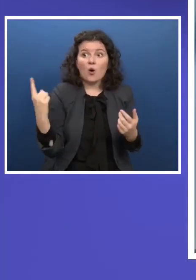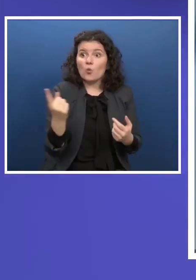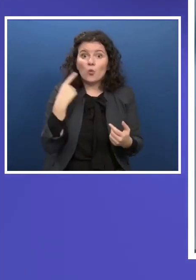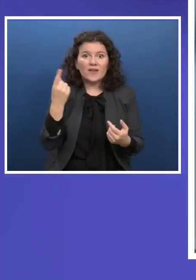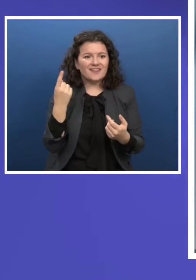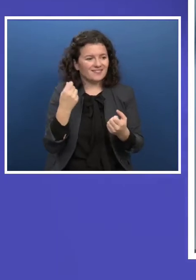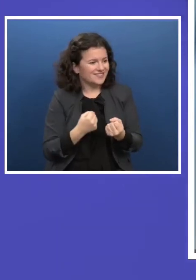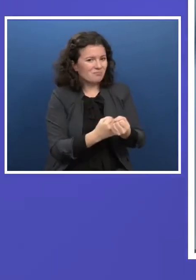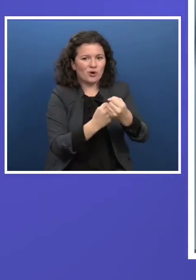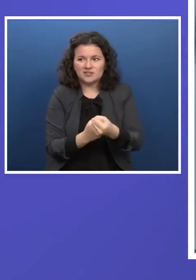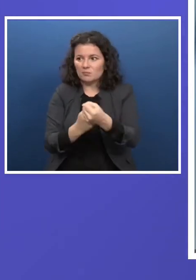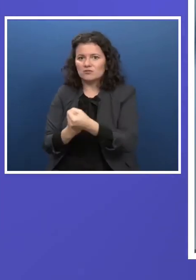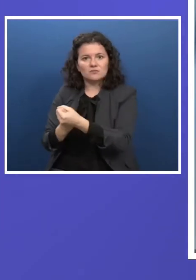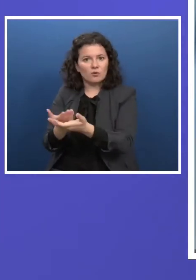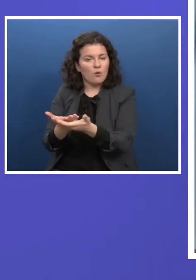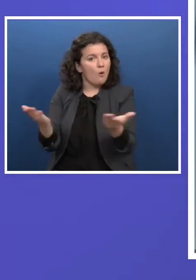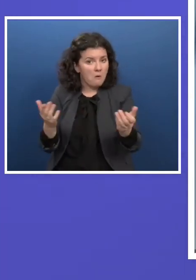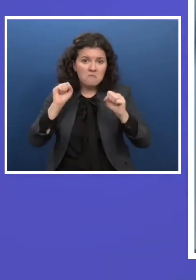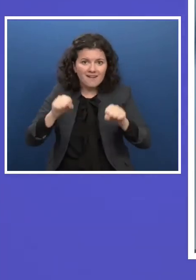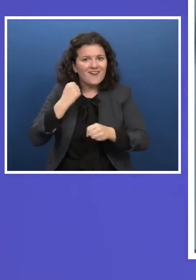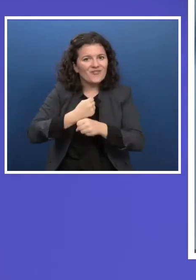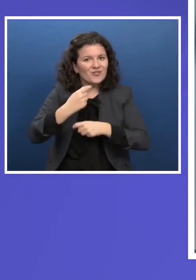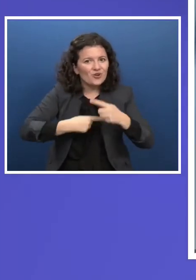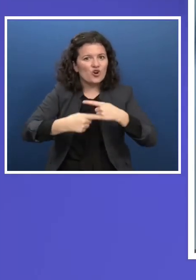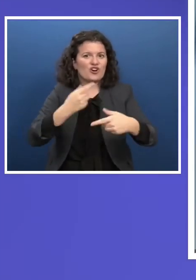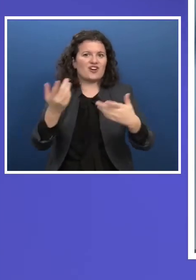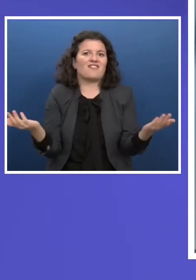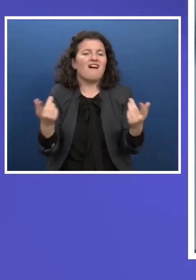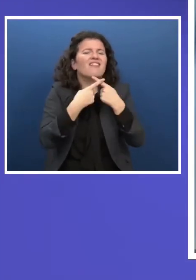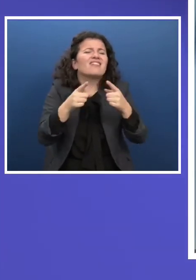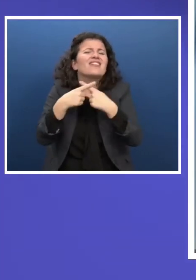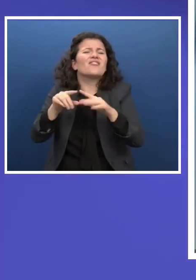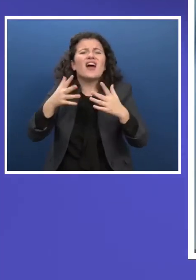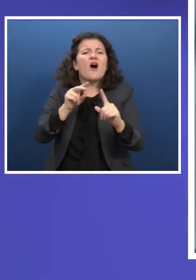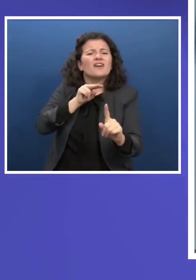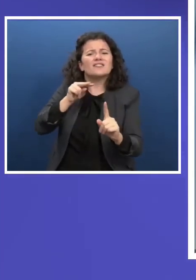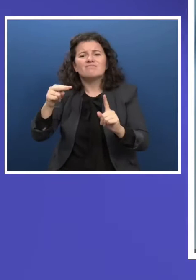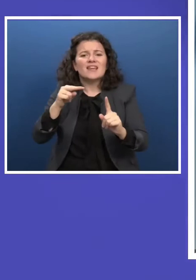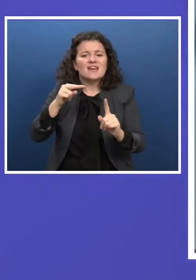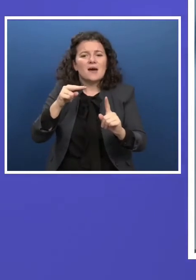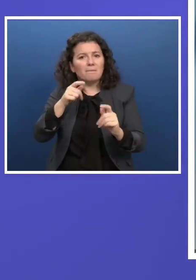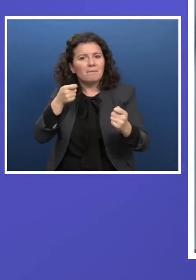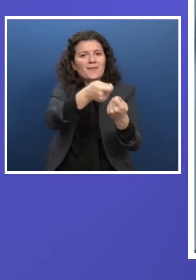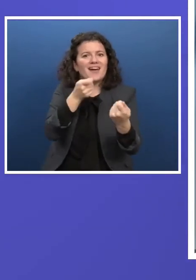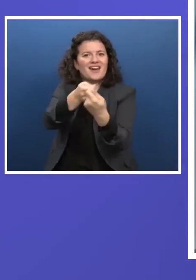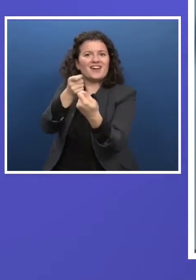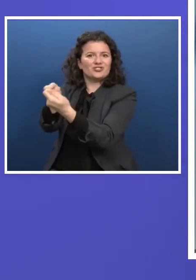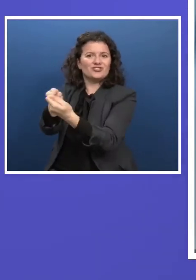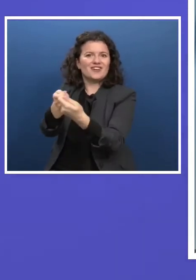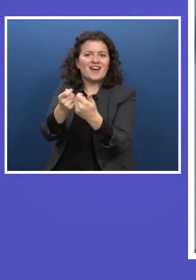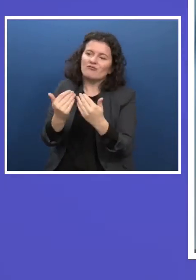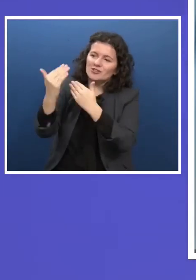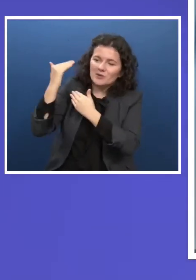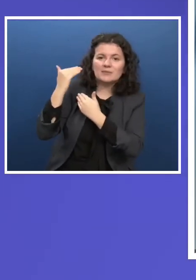to exercise more roles of the responsibilities. There are issues also about the way we go